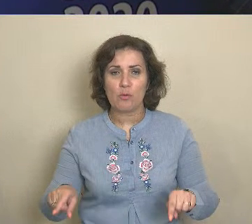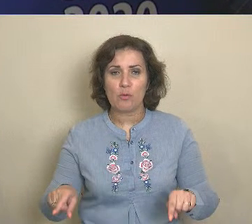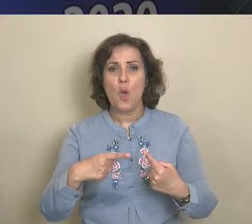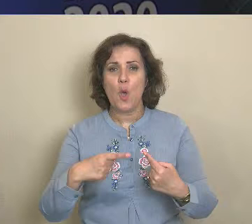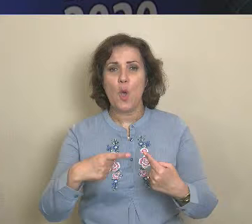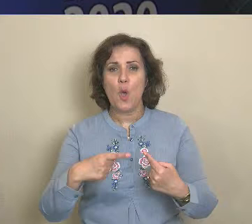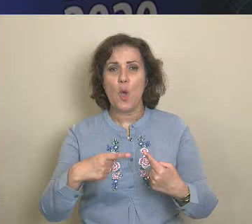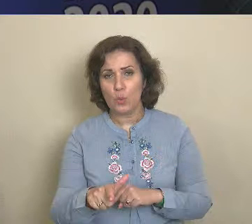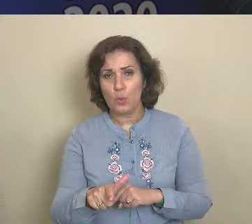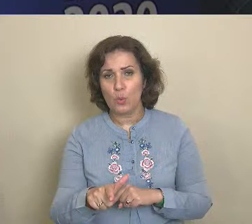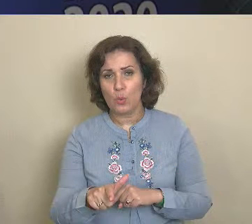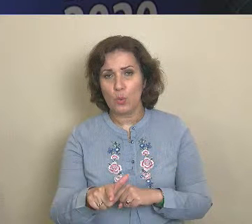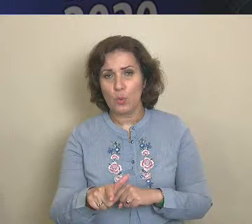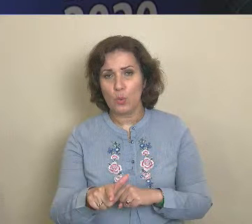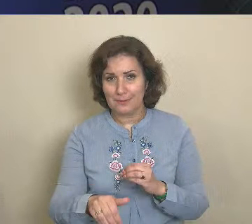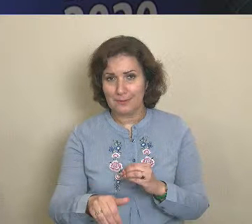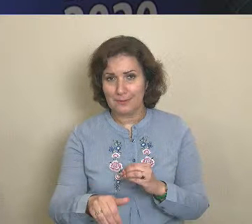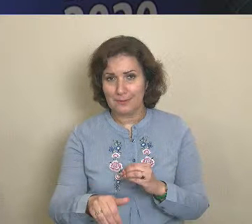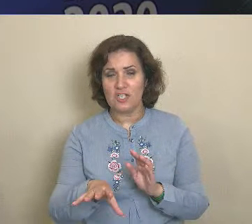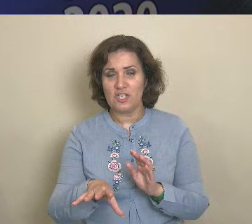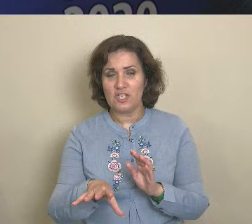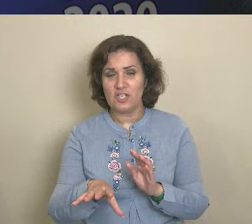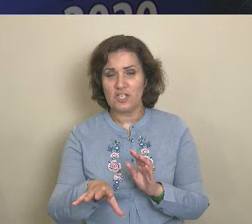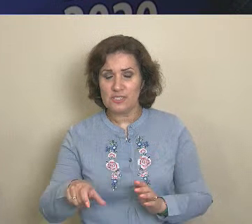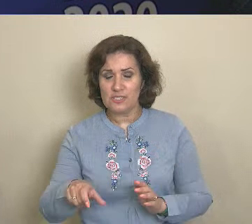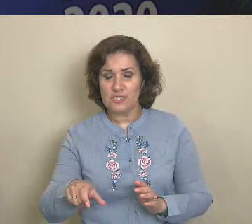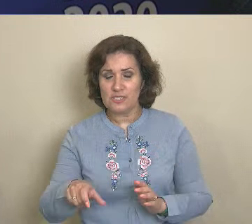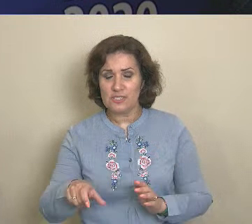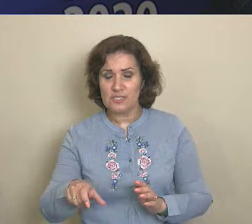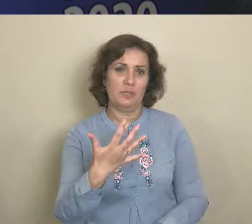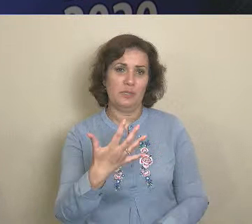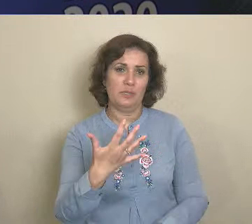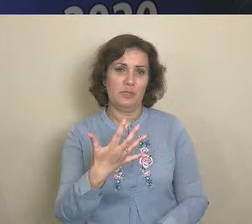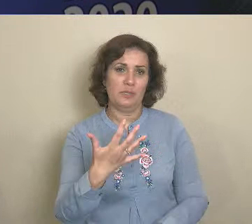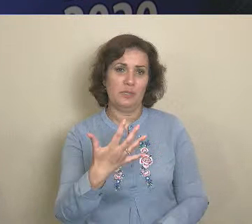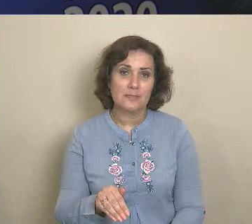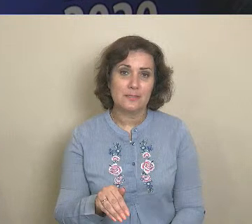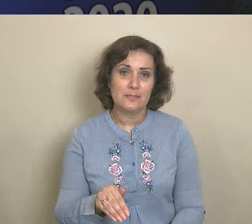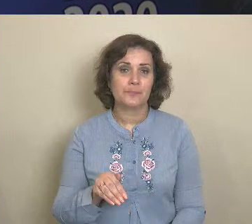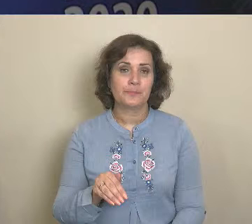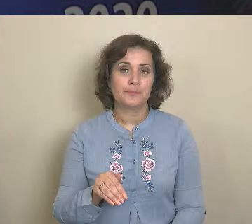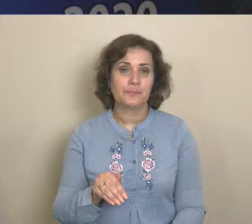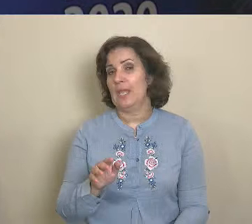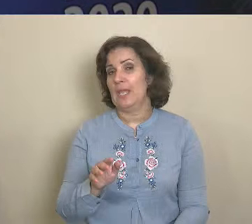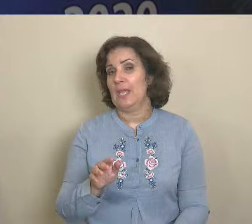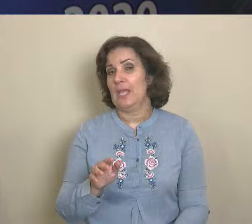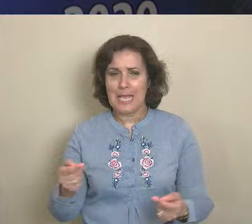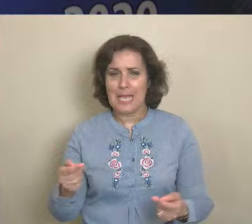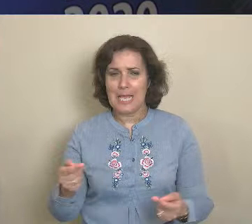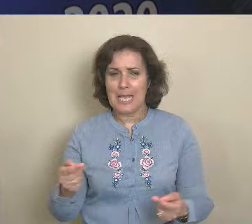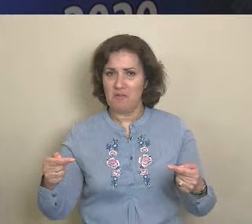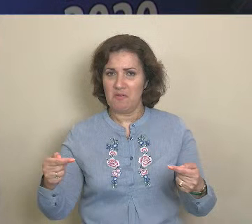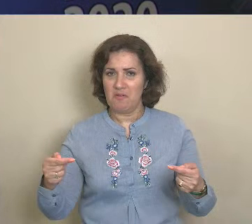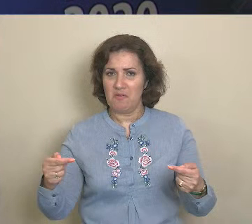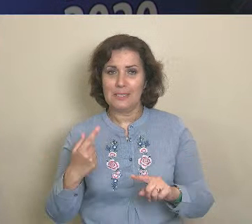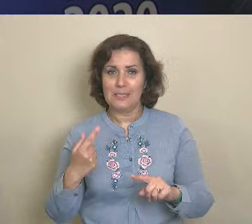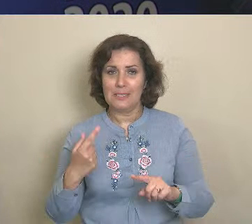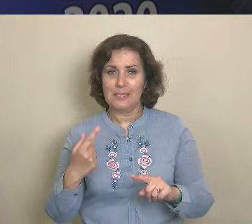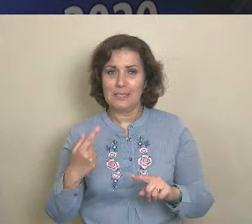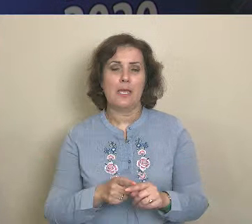rayon, the circuit, the constituency has been formed for 10,000 electors